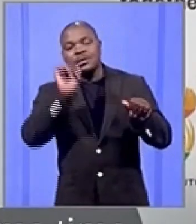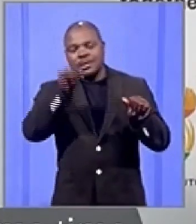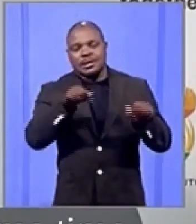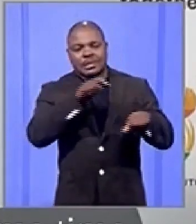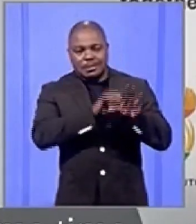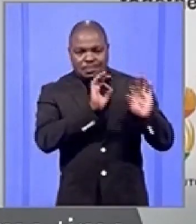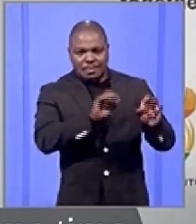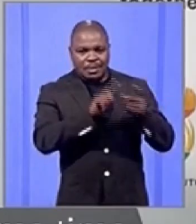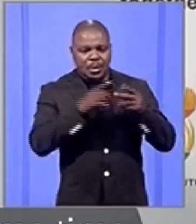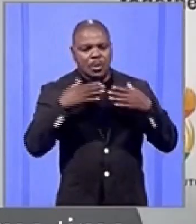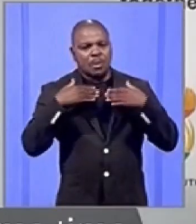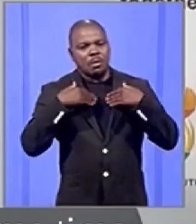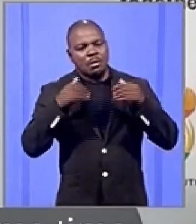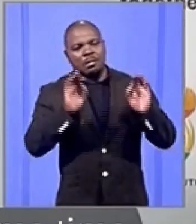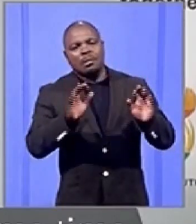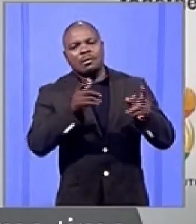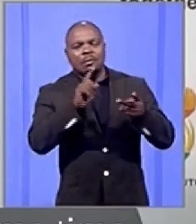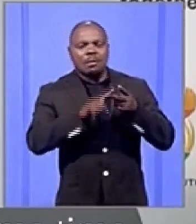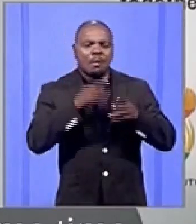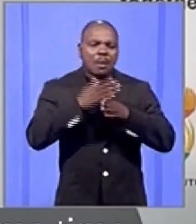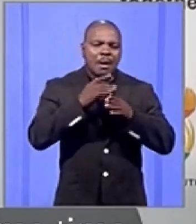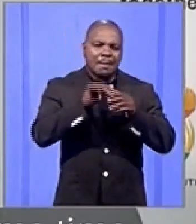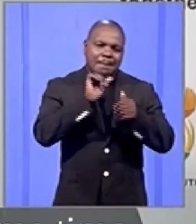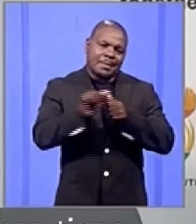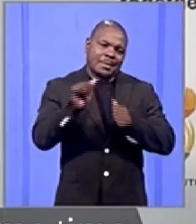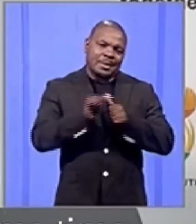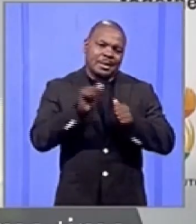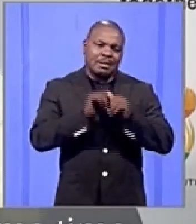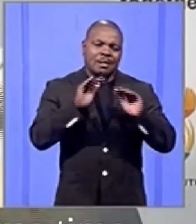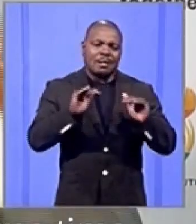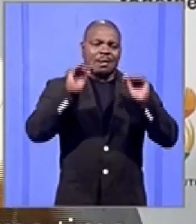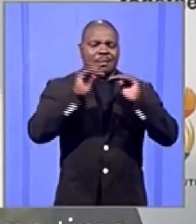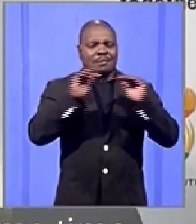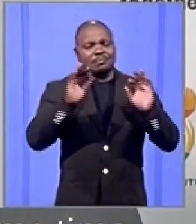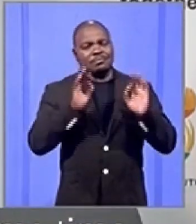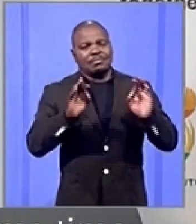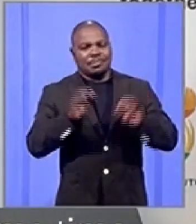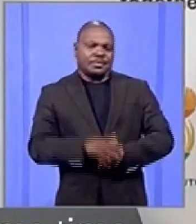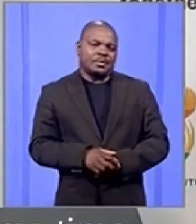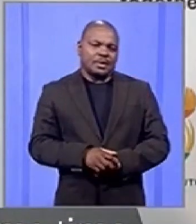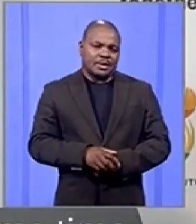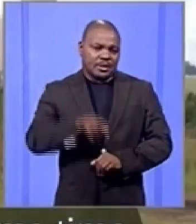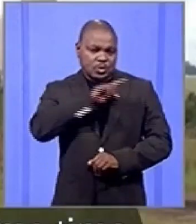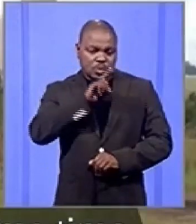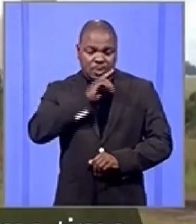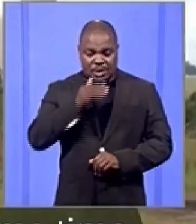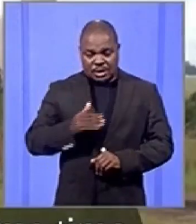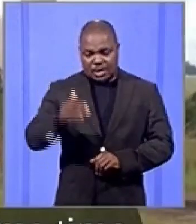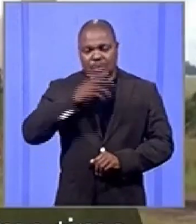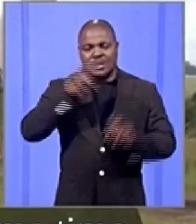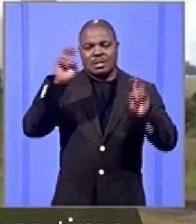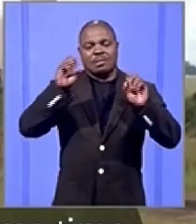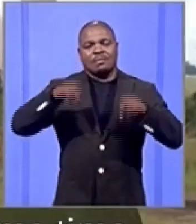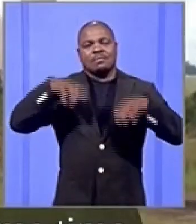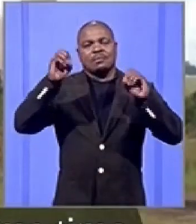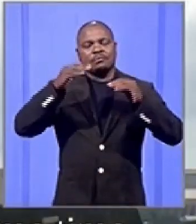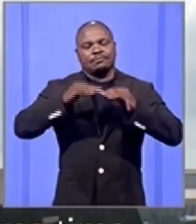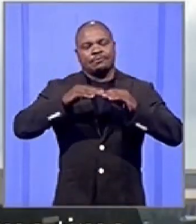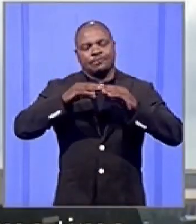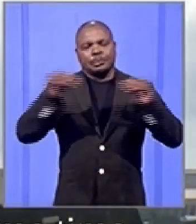they are healthier, they perform better, the efficiency levels are higher. That's how we're going to resolve load shedding. Eskom e qheletse ka